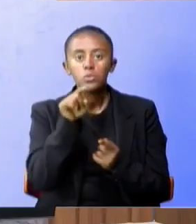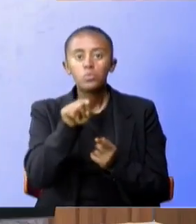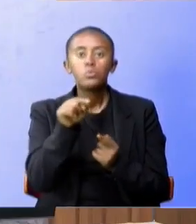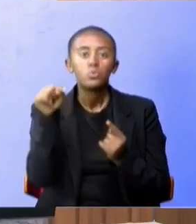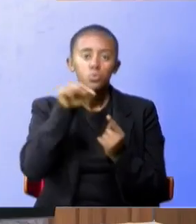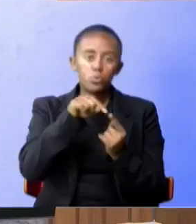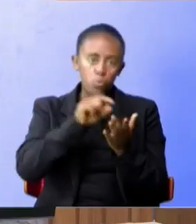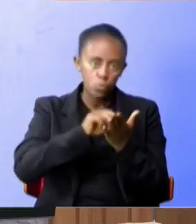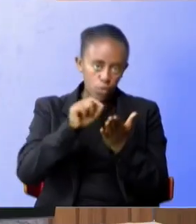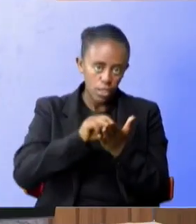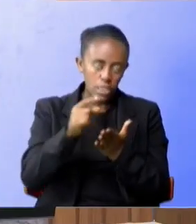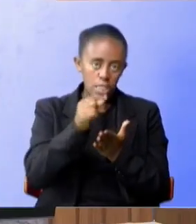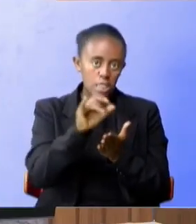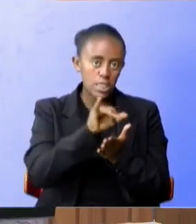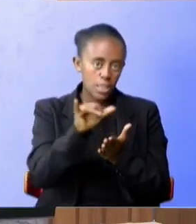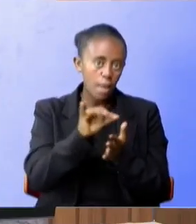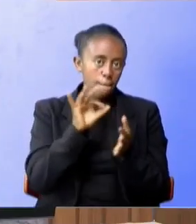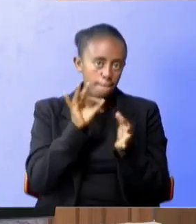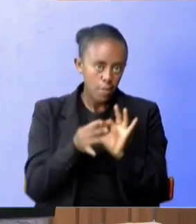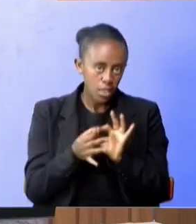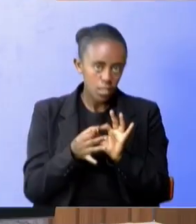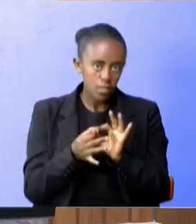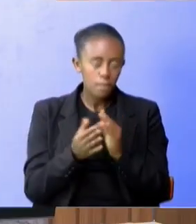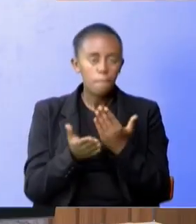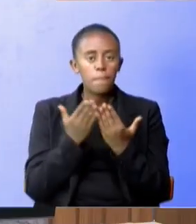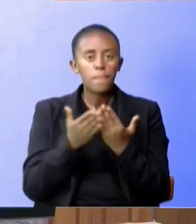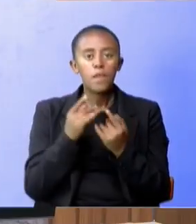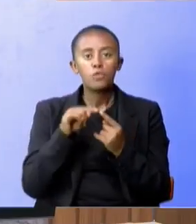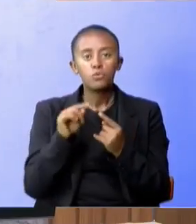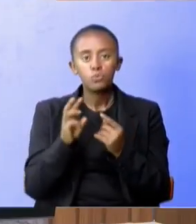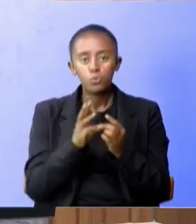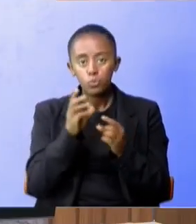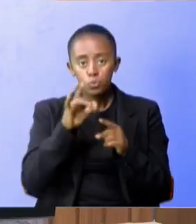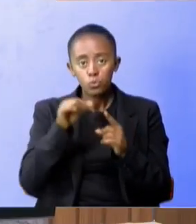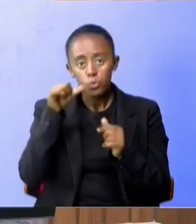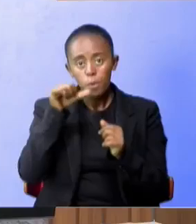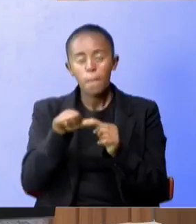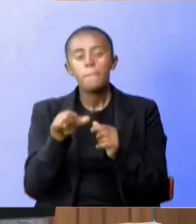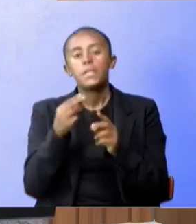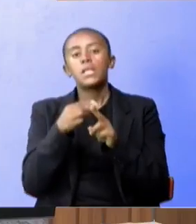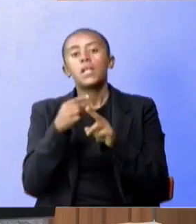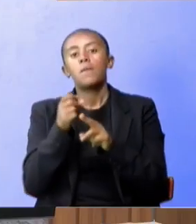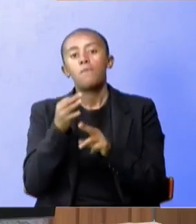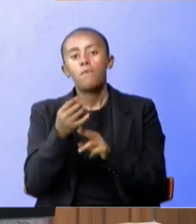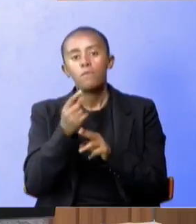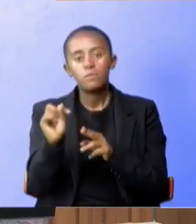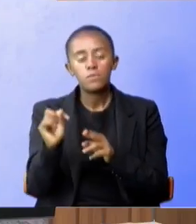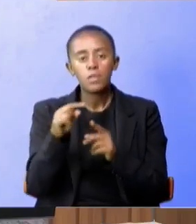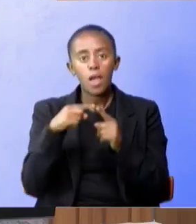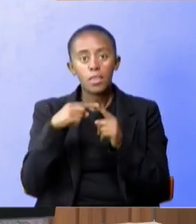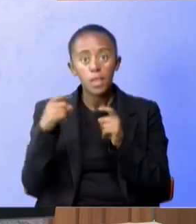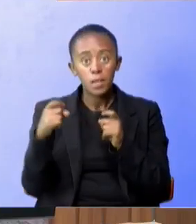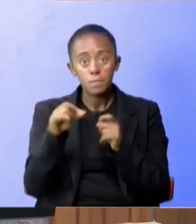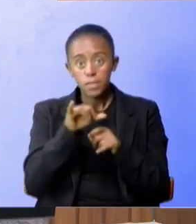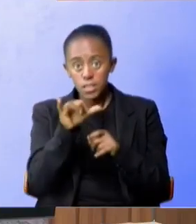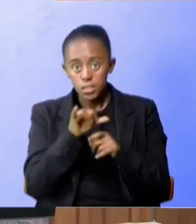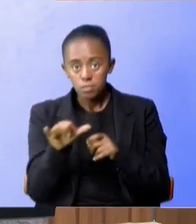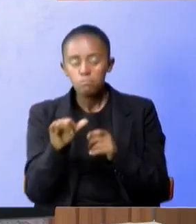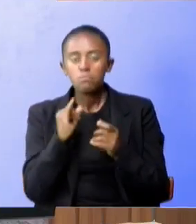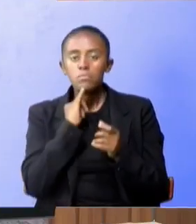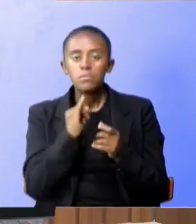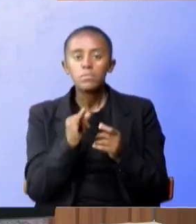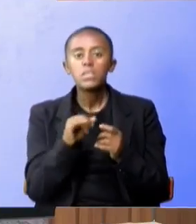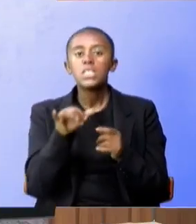write the same meaning. The easy way to remember the names of synonym and antonym is, for